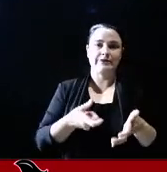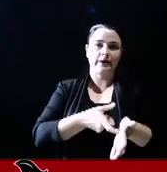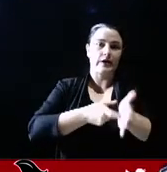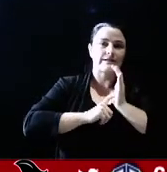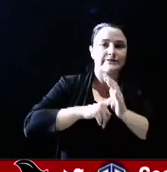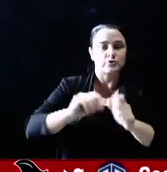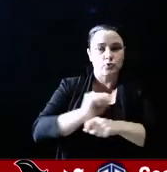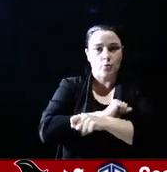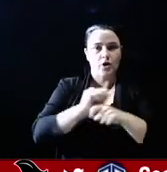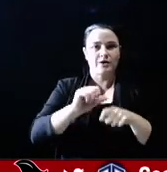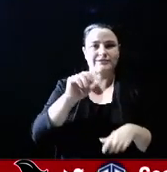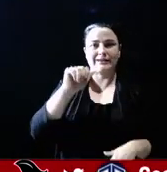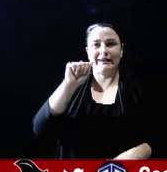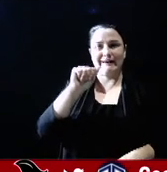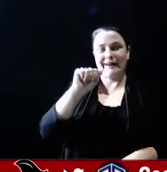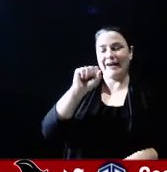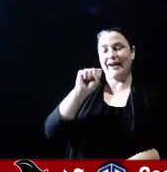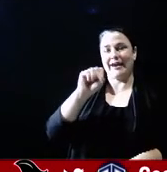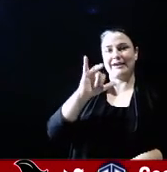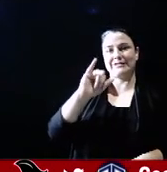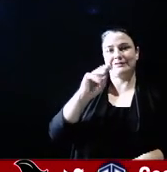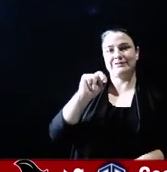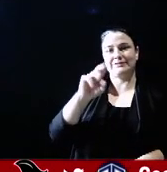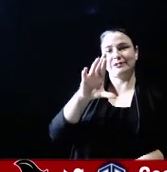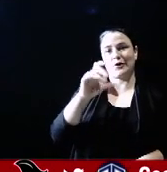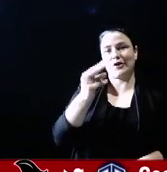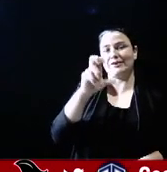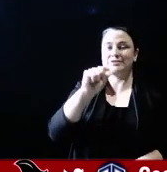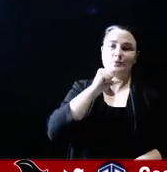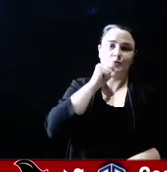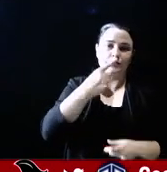and asynchronous, which wasn't even used correctly half the time.